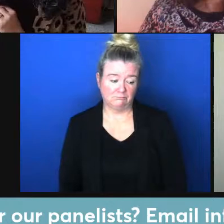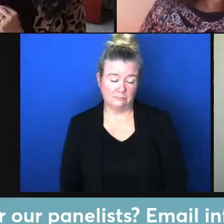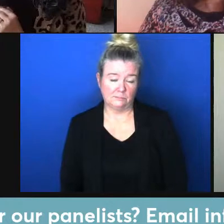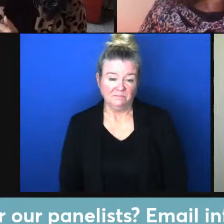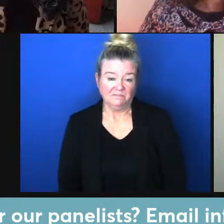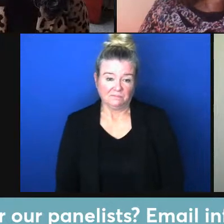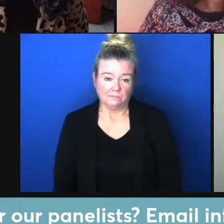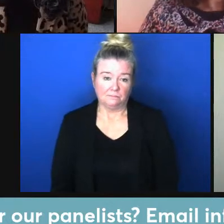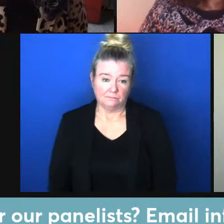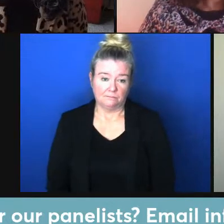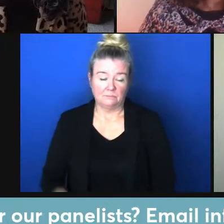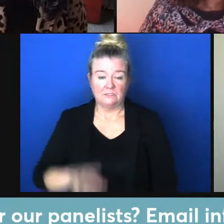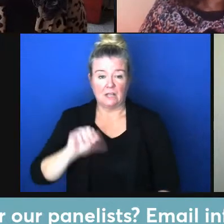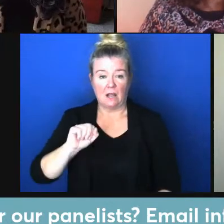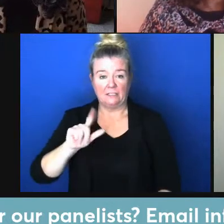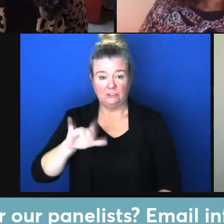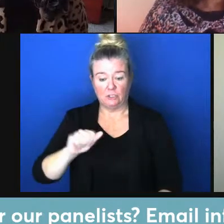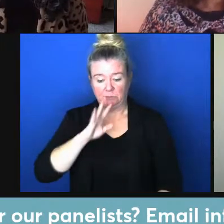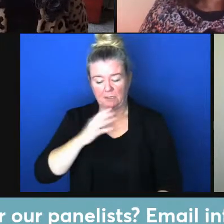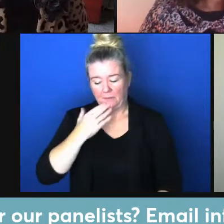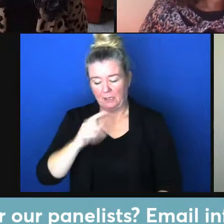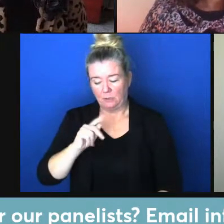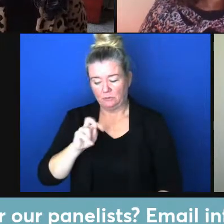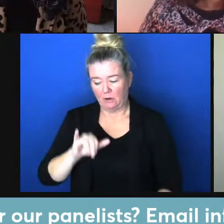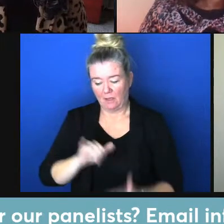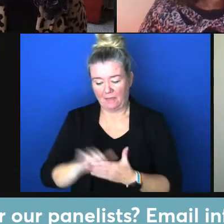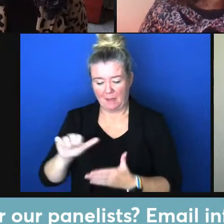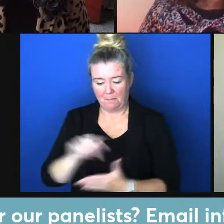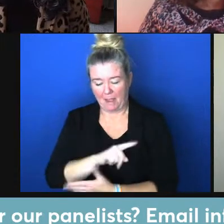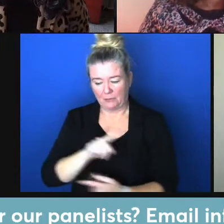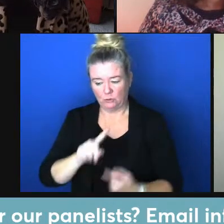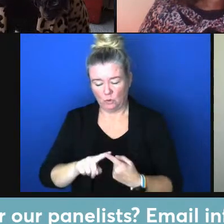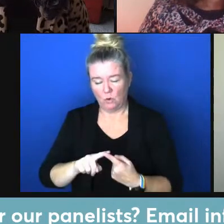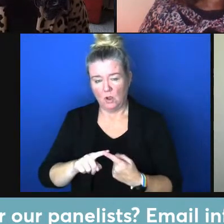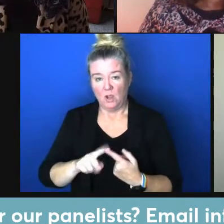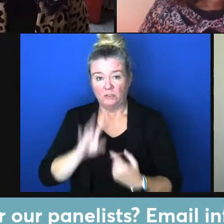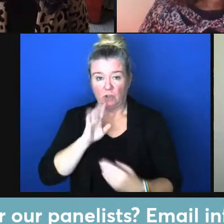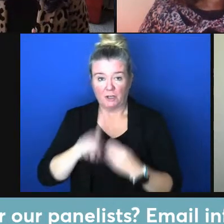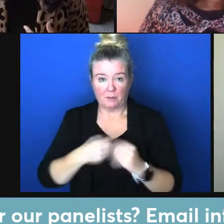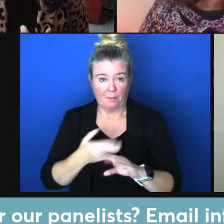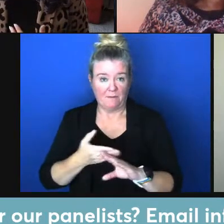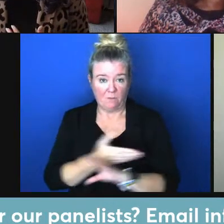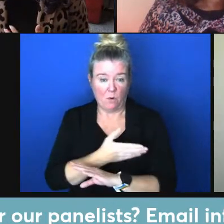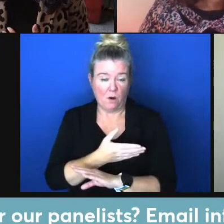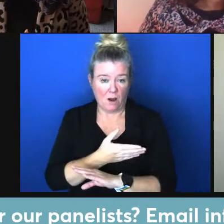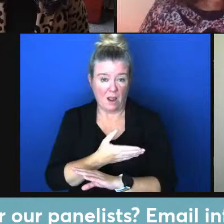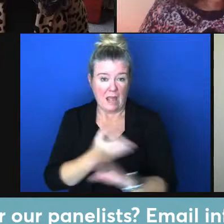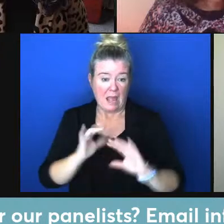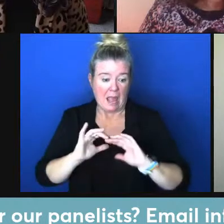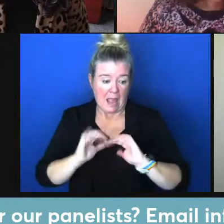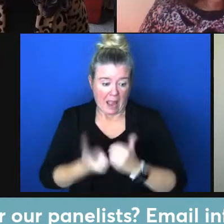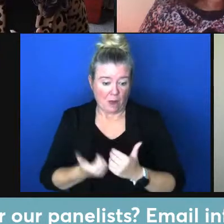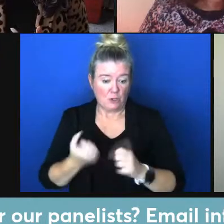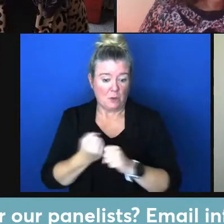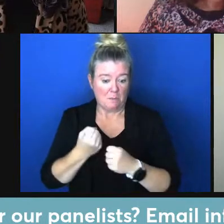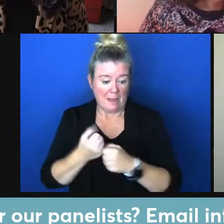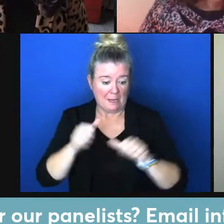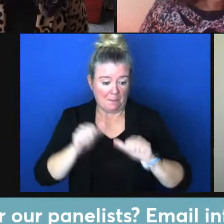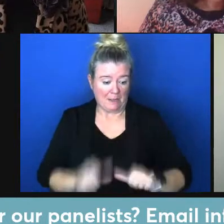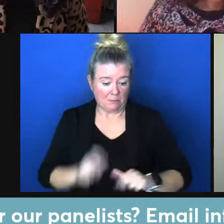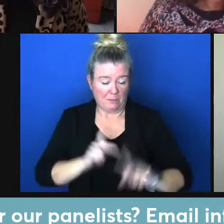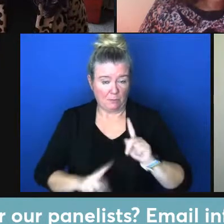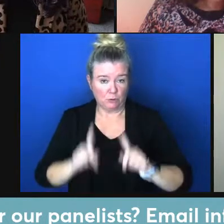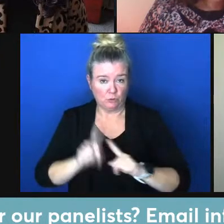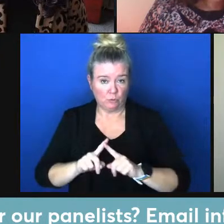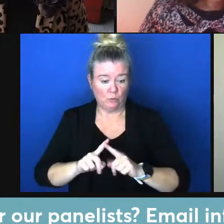Yeah, thank you, Terri. I think it really goes back to, you know, what we've been talking about before, which is how do you make it possible for people to